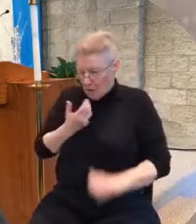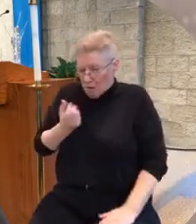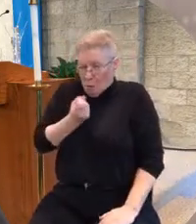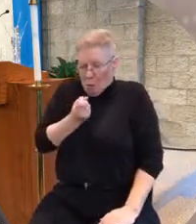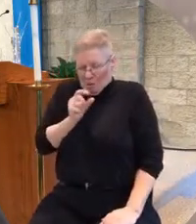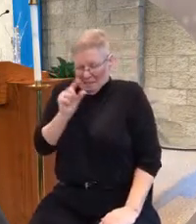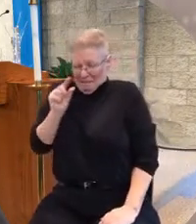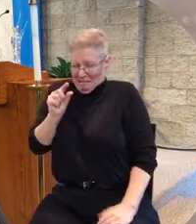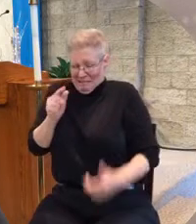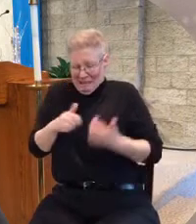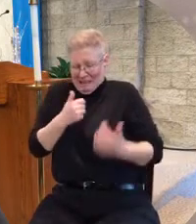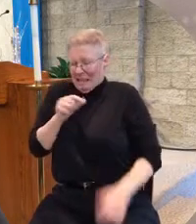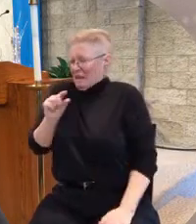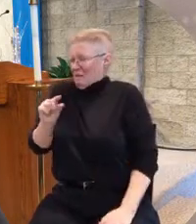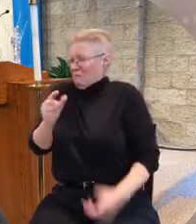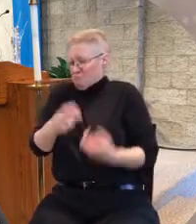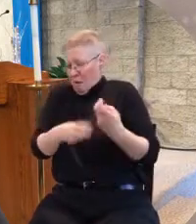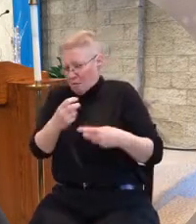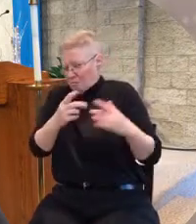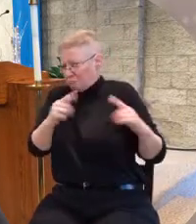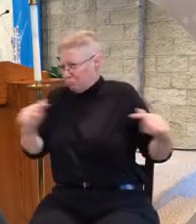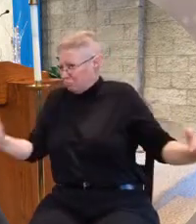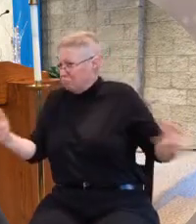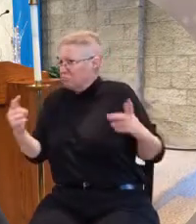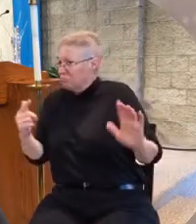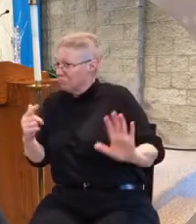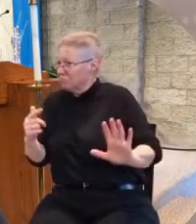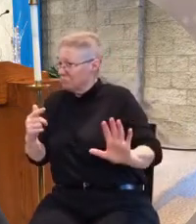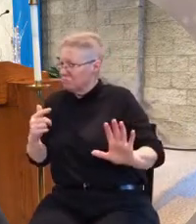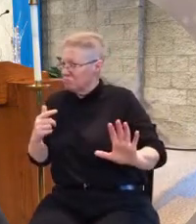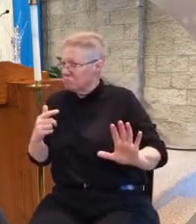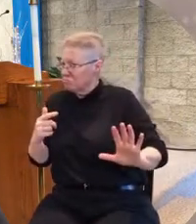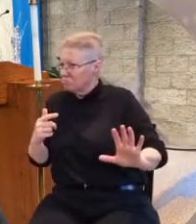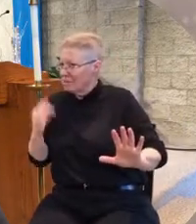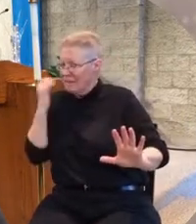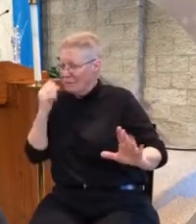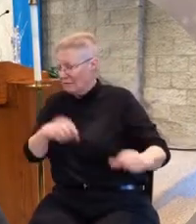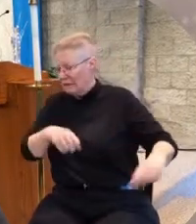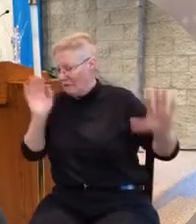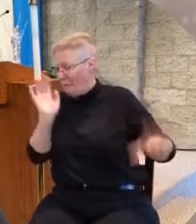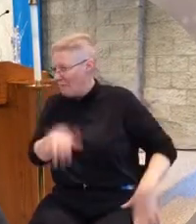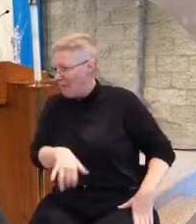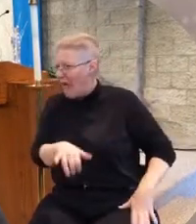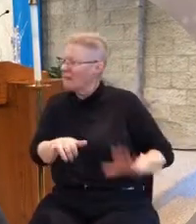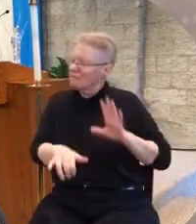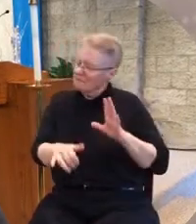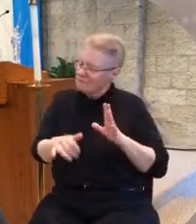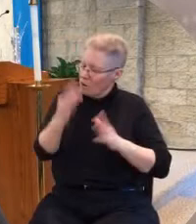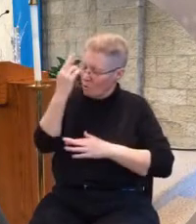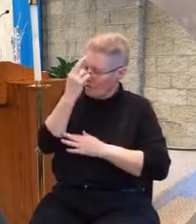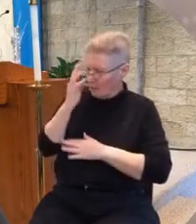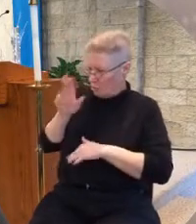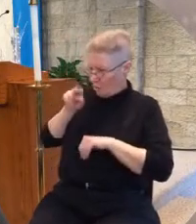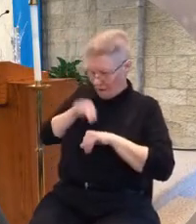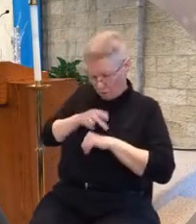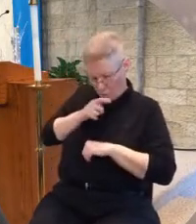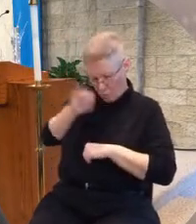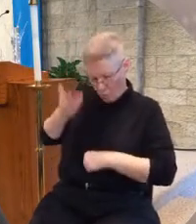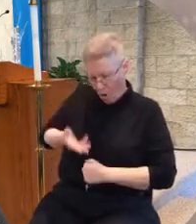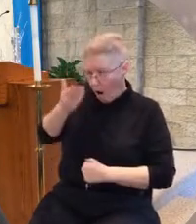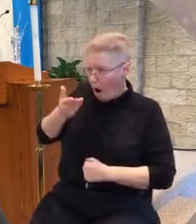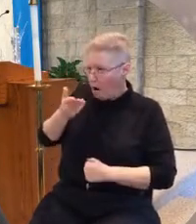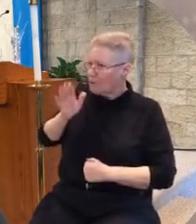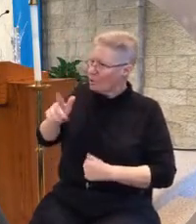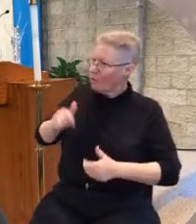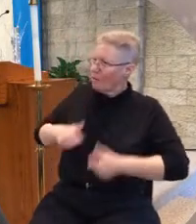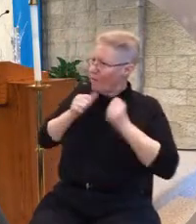life in my name what? My nature, the truth of who I am, you will have life eternal. And you make a decision to turn